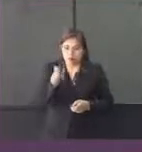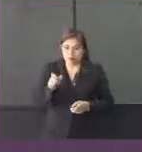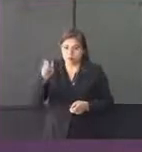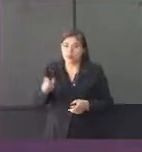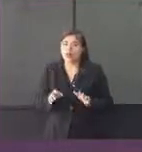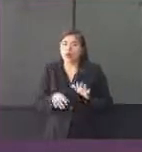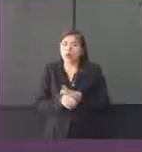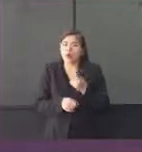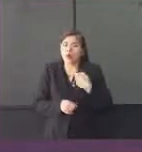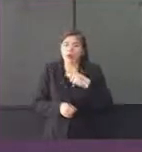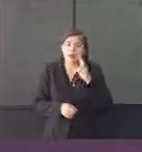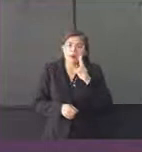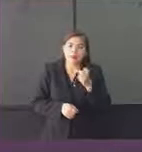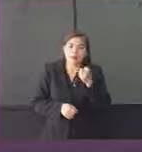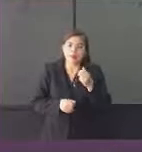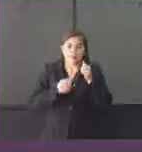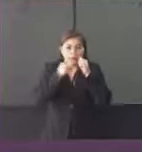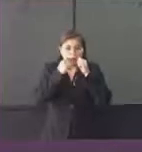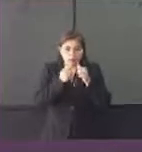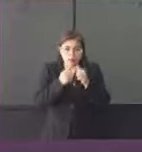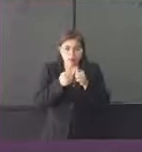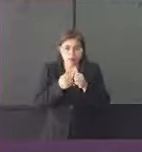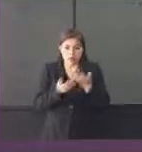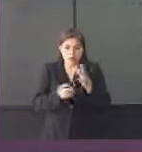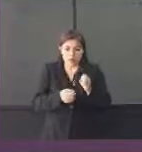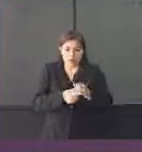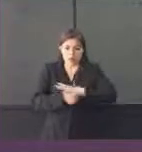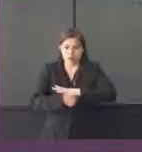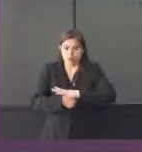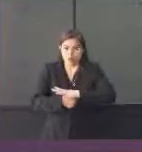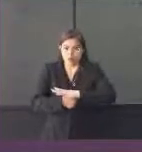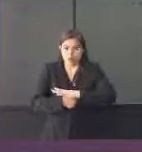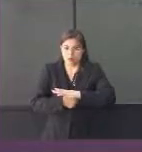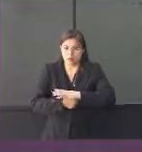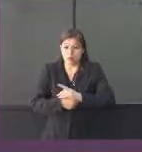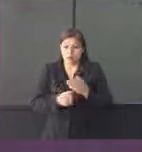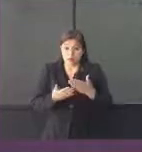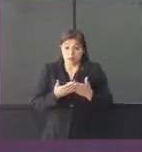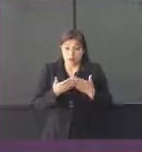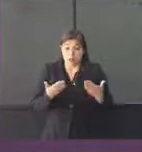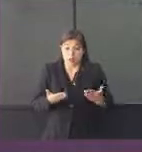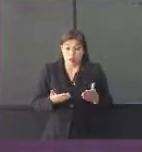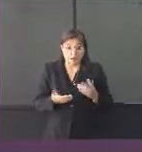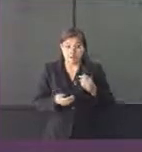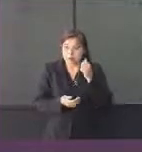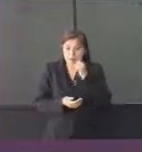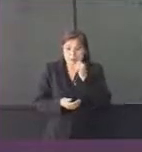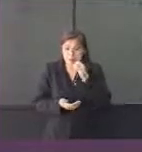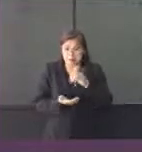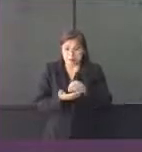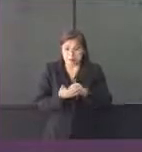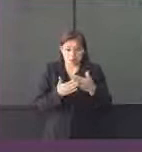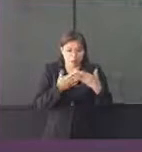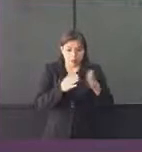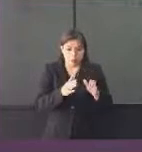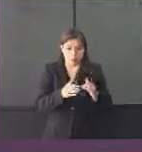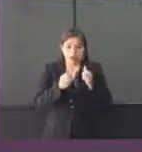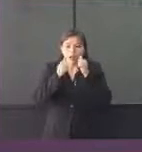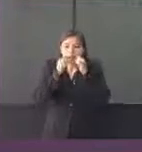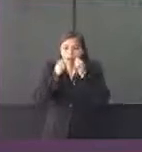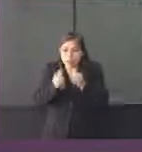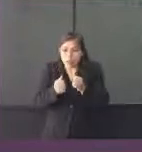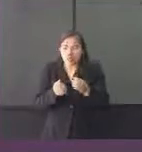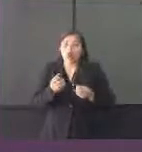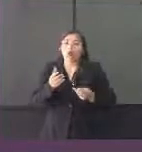this graph because even though the attention decreased during the pandemic, even though we were open,